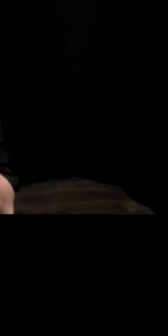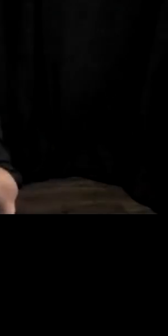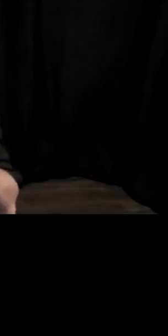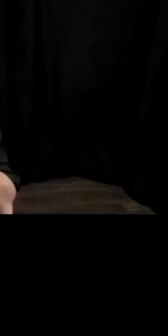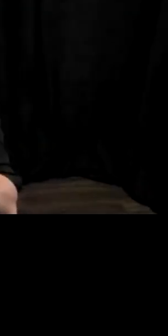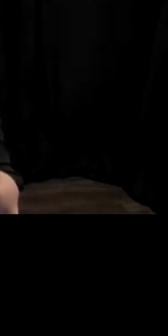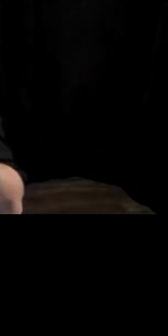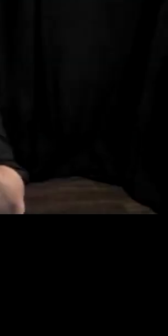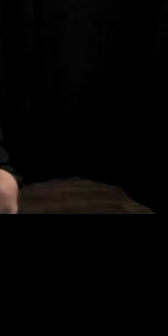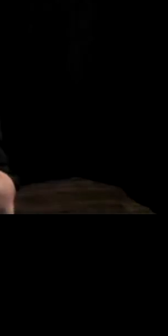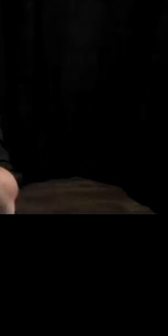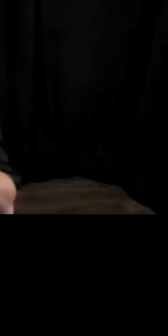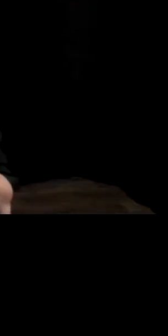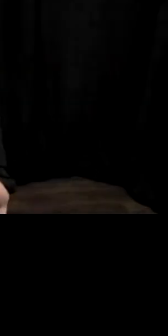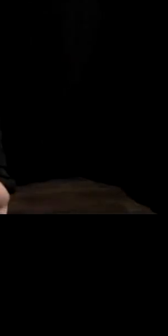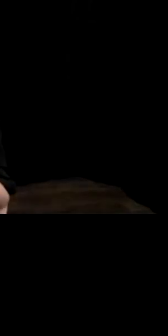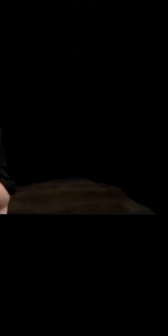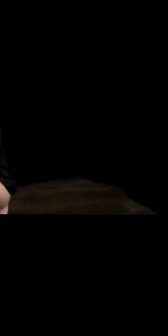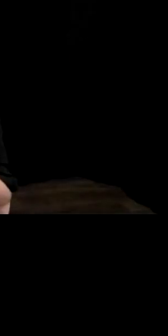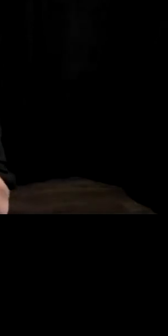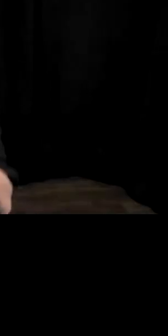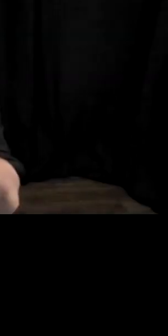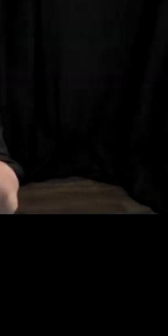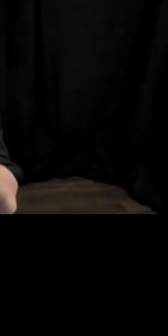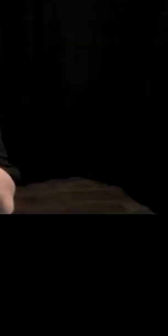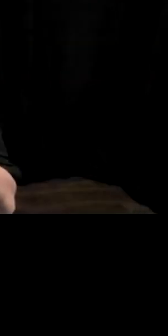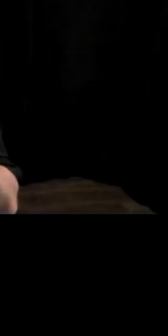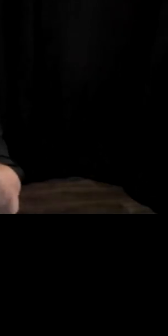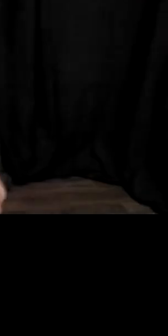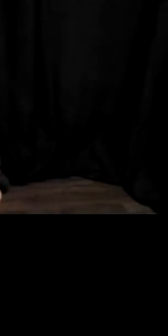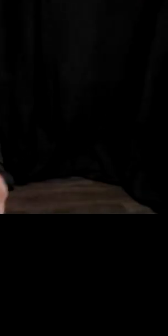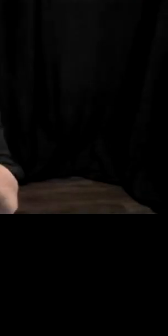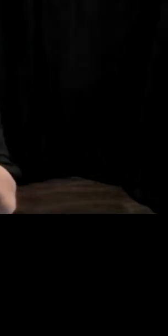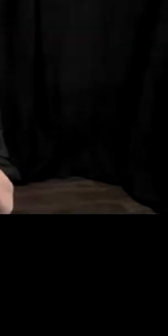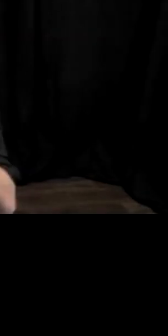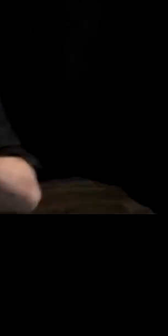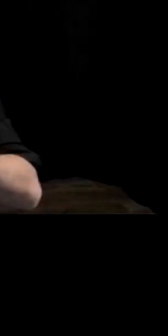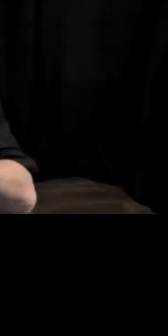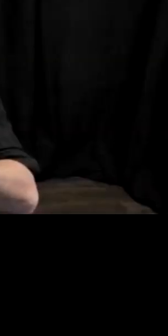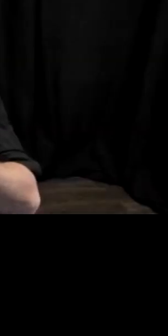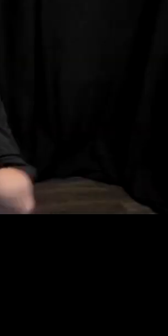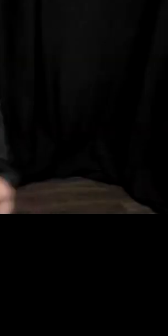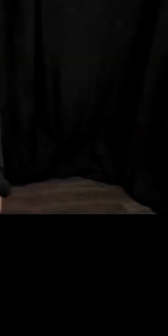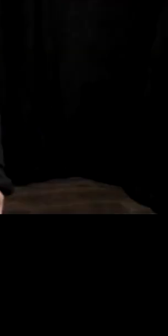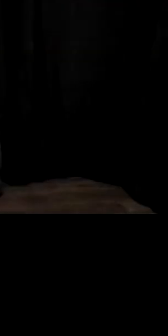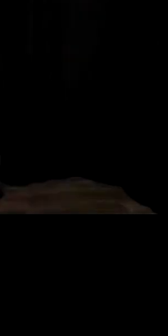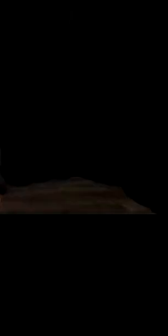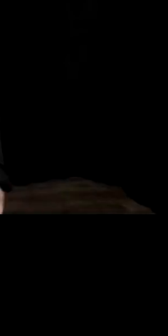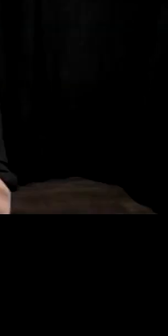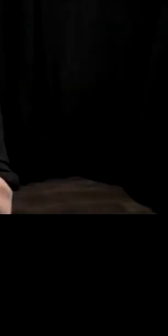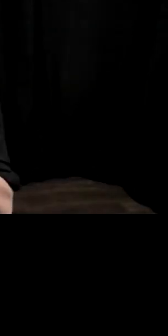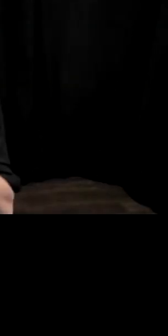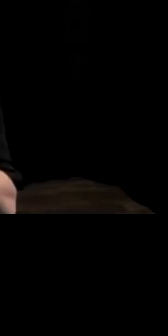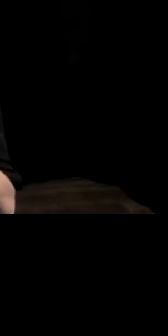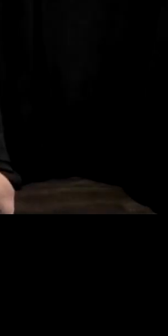areas, and state departments of developmental disabilities. So we were honored to be joined